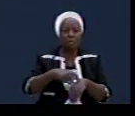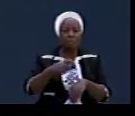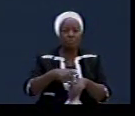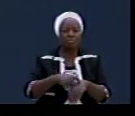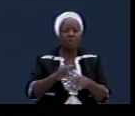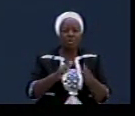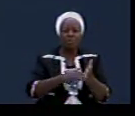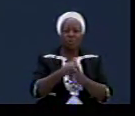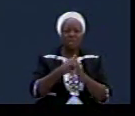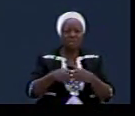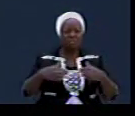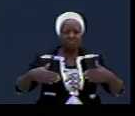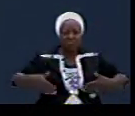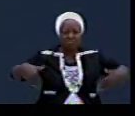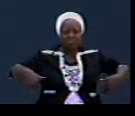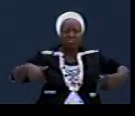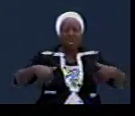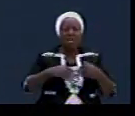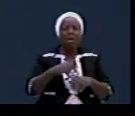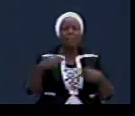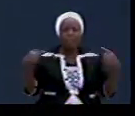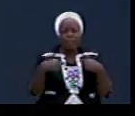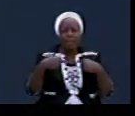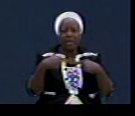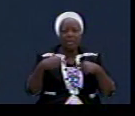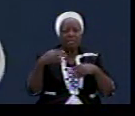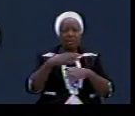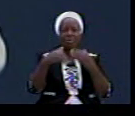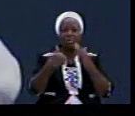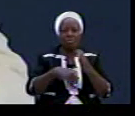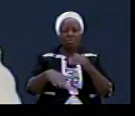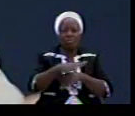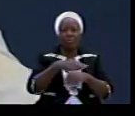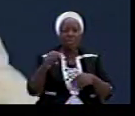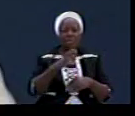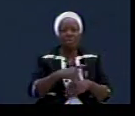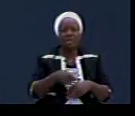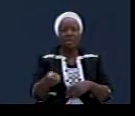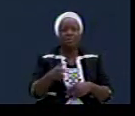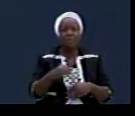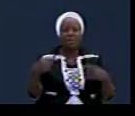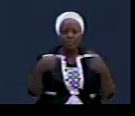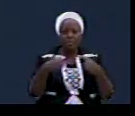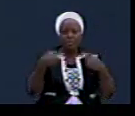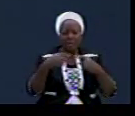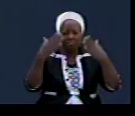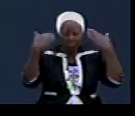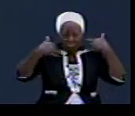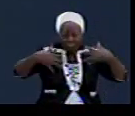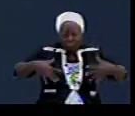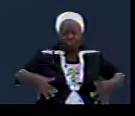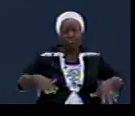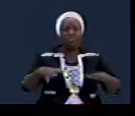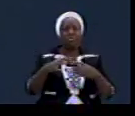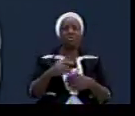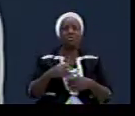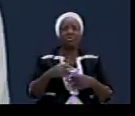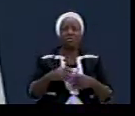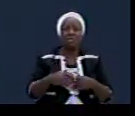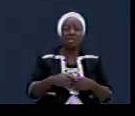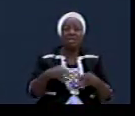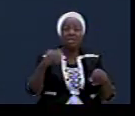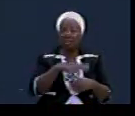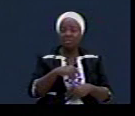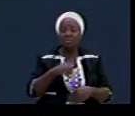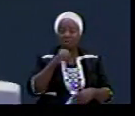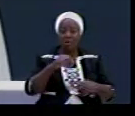joints, pain in their joints, pain all over the body,